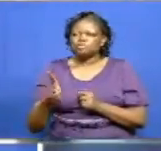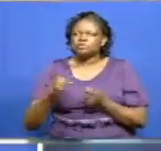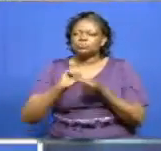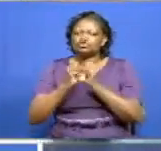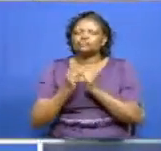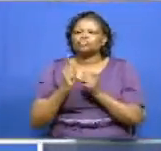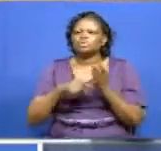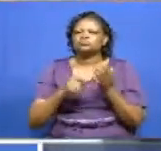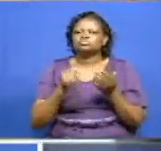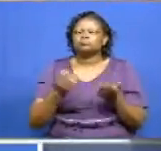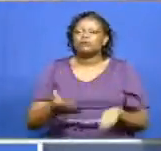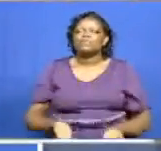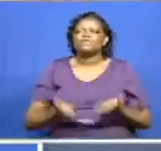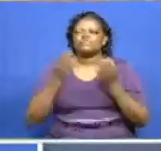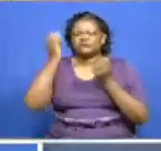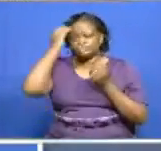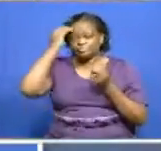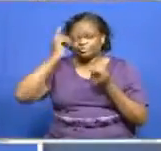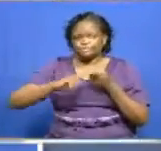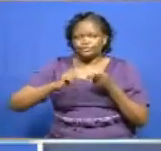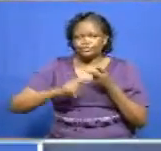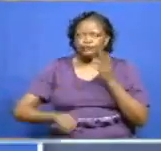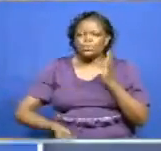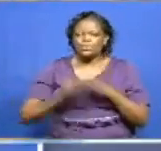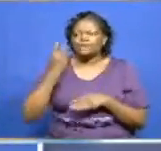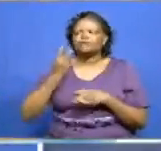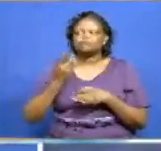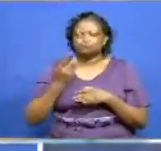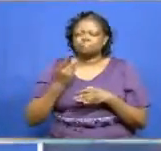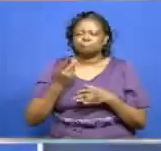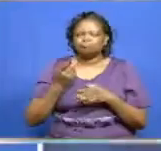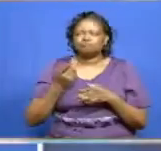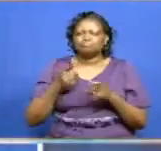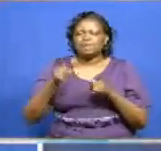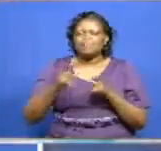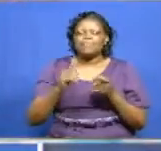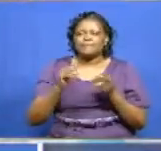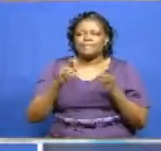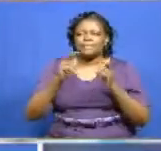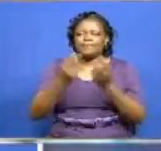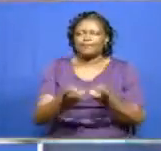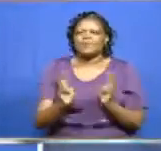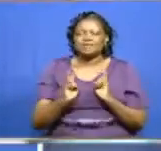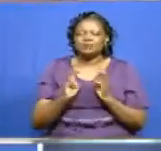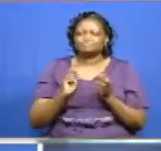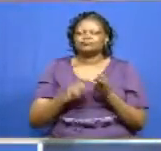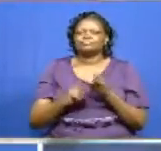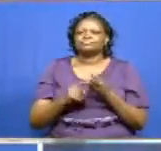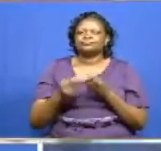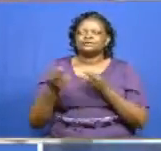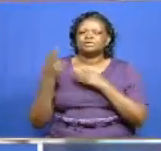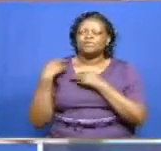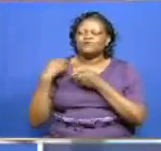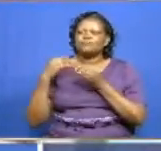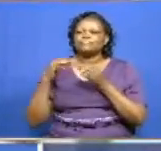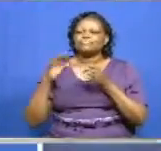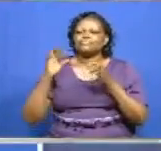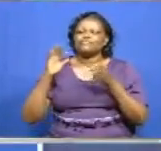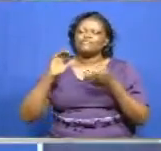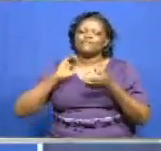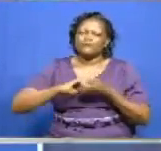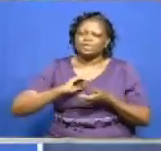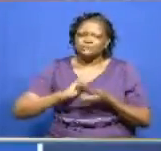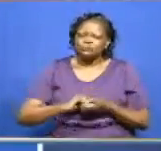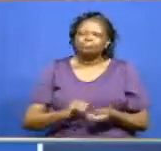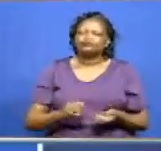enhanced education, the establishment of a results management panel, and the obligations of federations, athletes and athlete